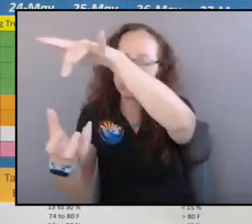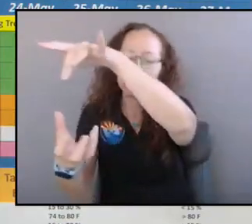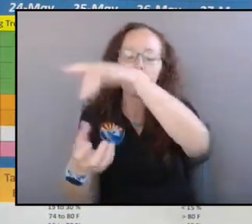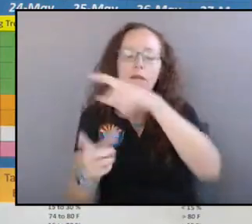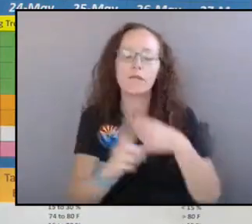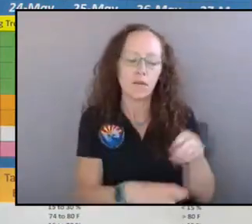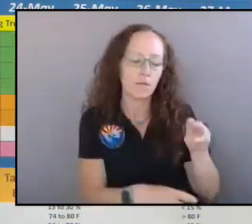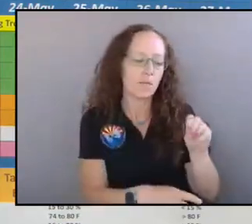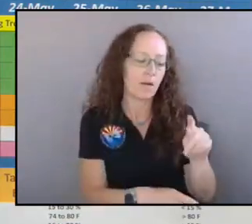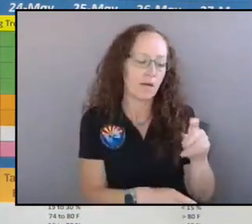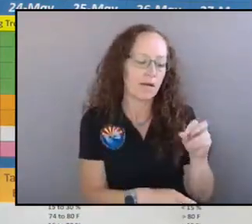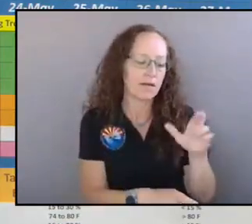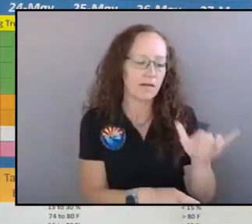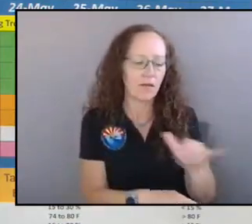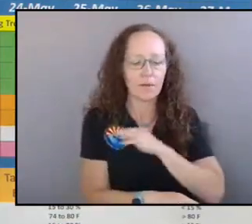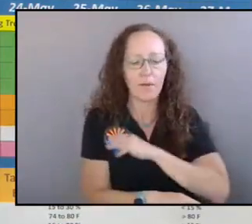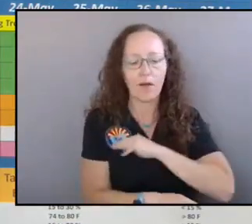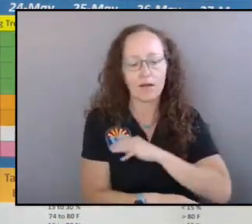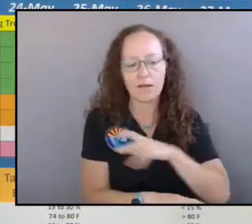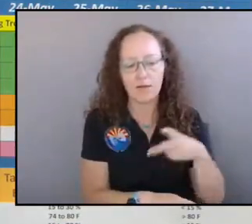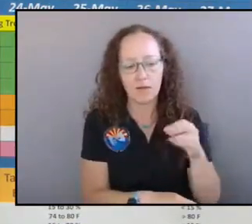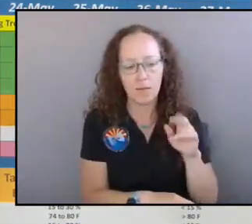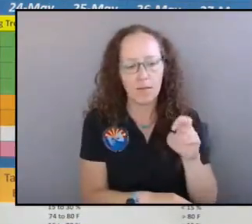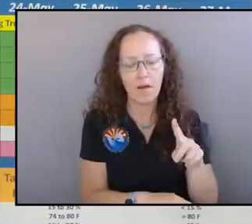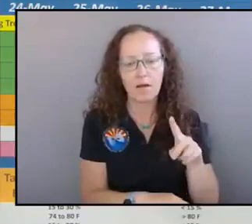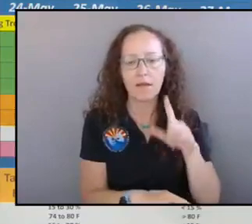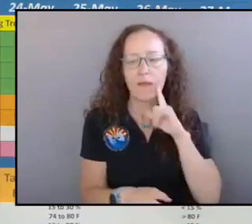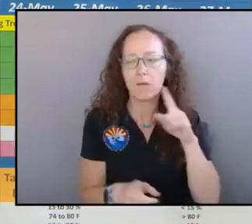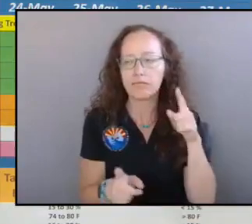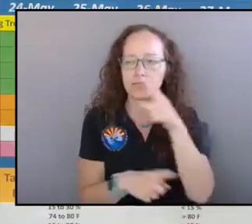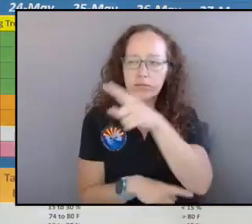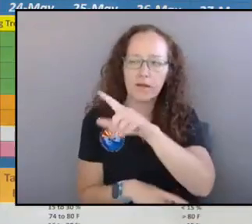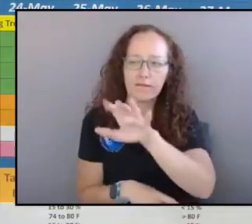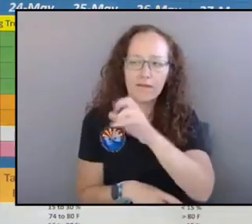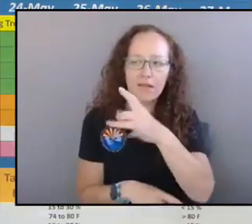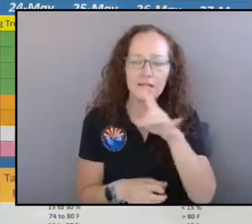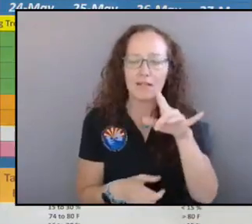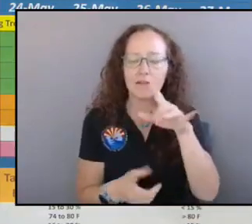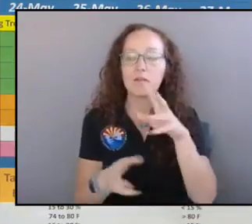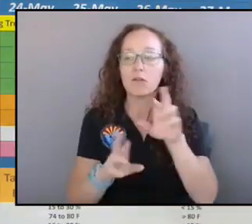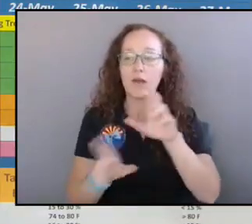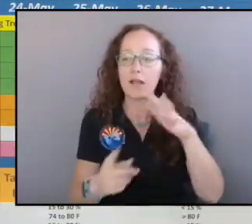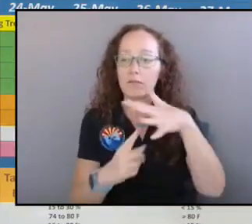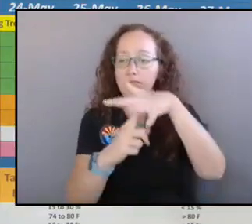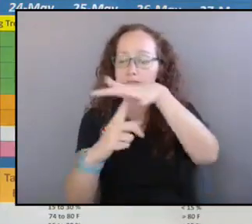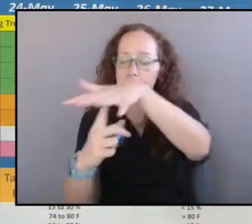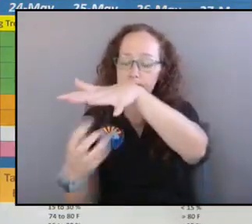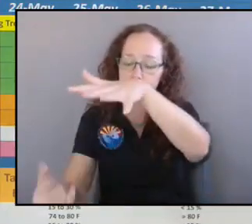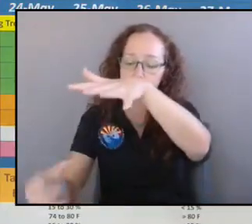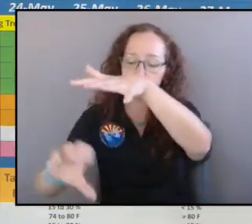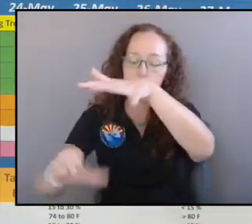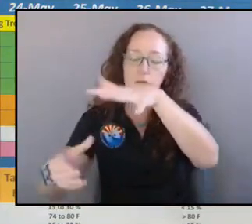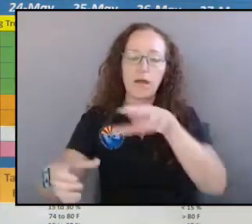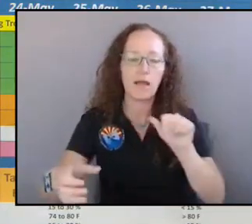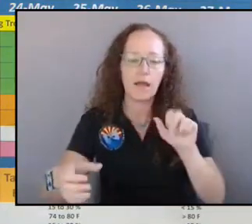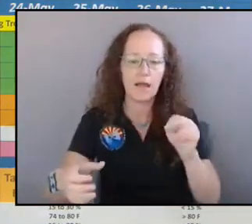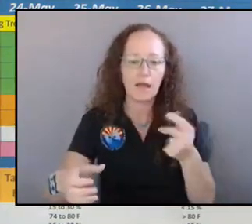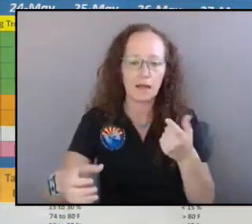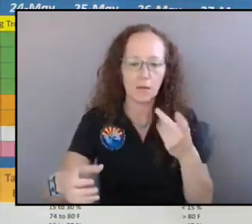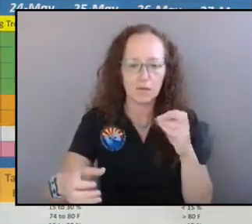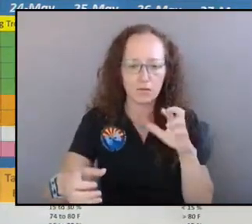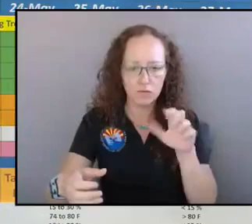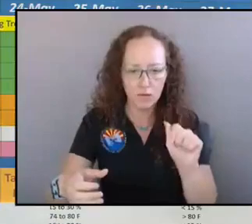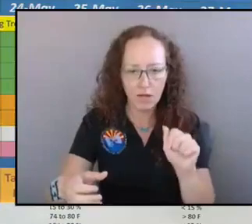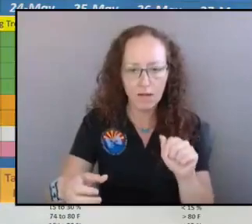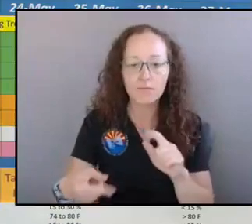drop water in Angostura, and the spot fire too. And for those who may be listening from